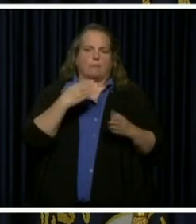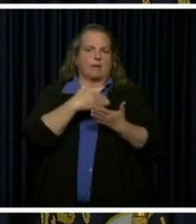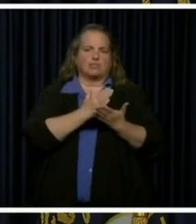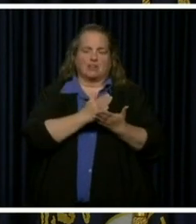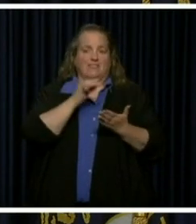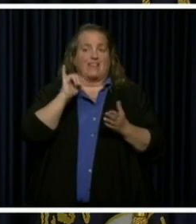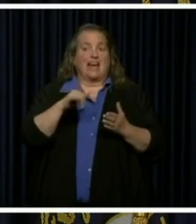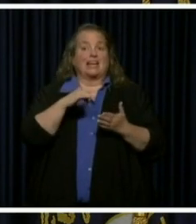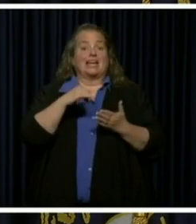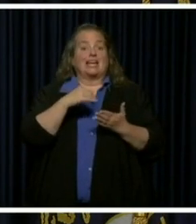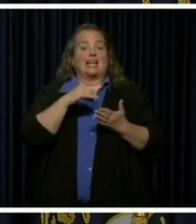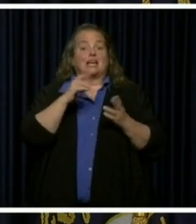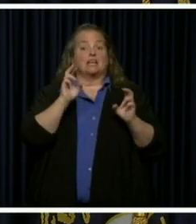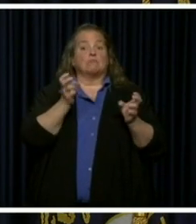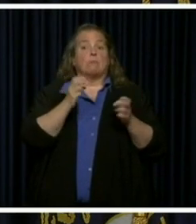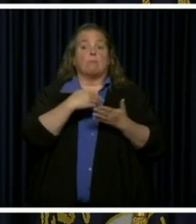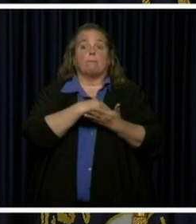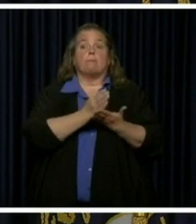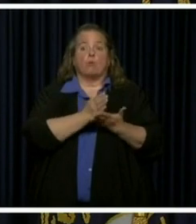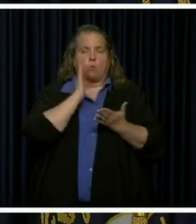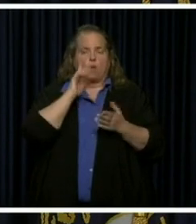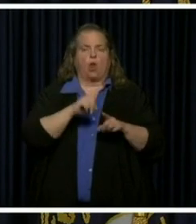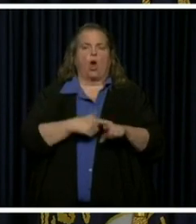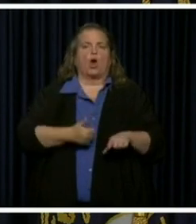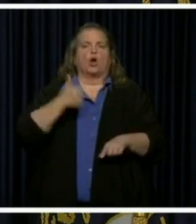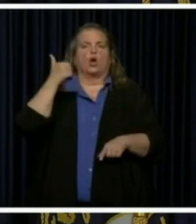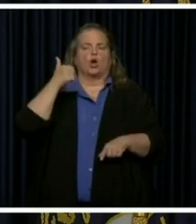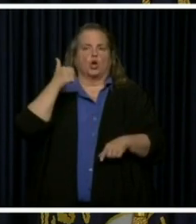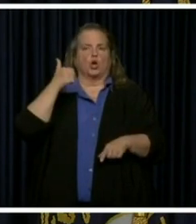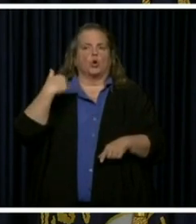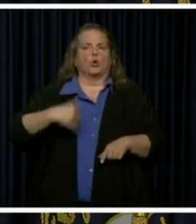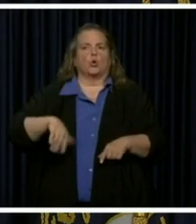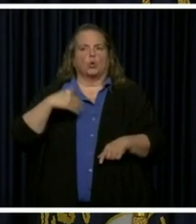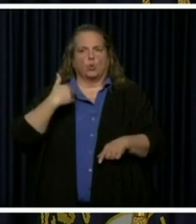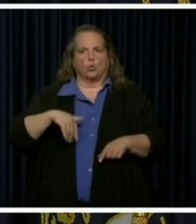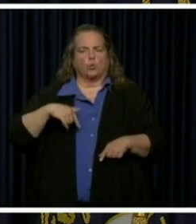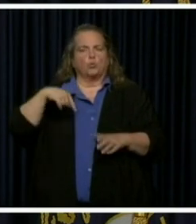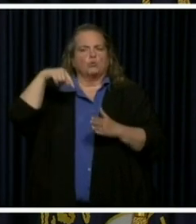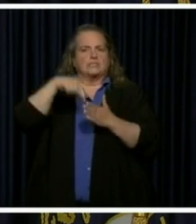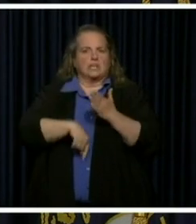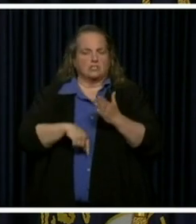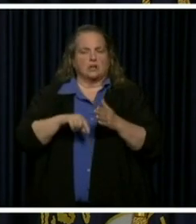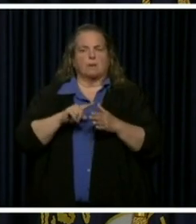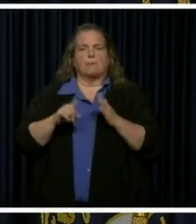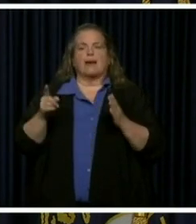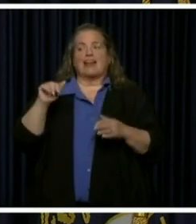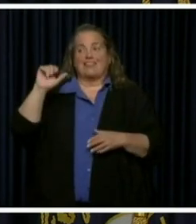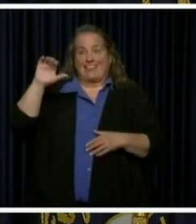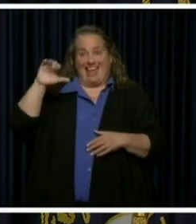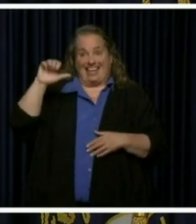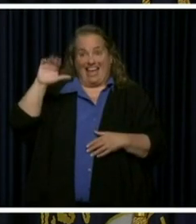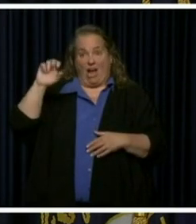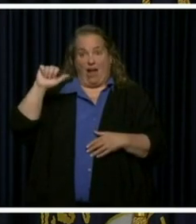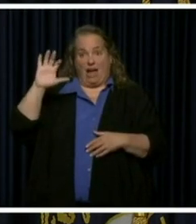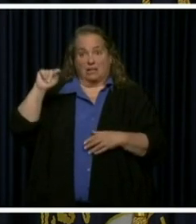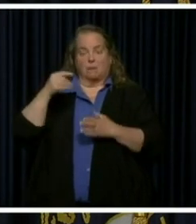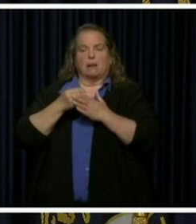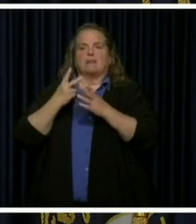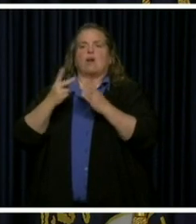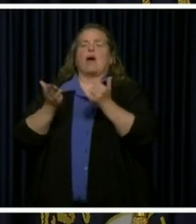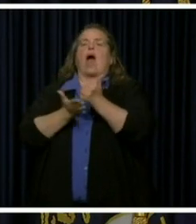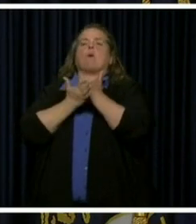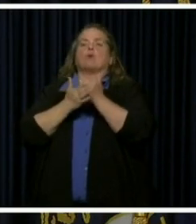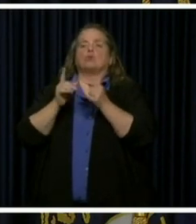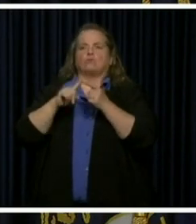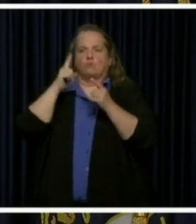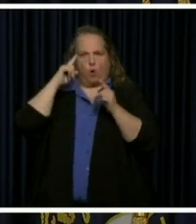face a longer recession unless Washington acts in a way like they did under the Great Recession. But the CARES Act money is really helpful for